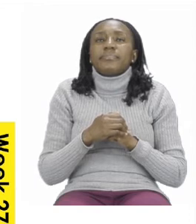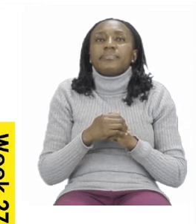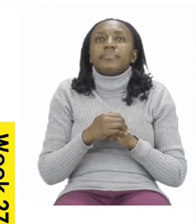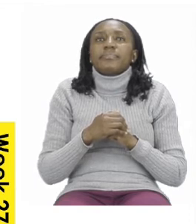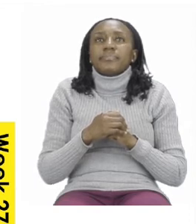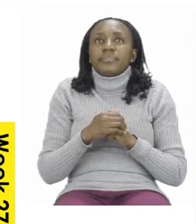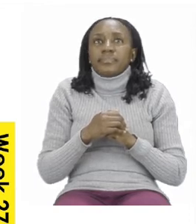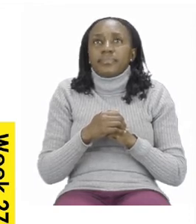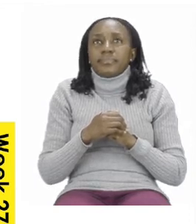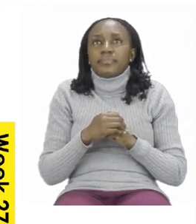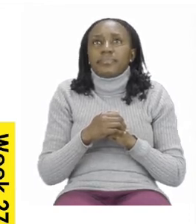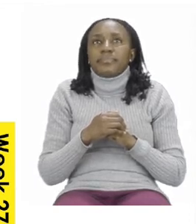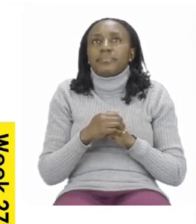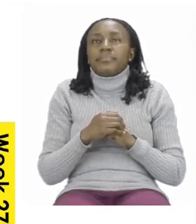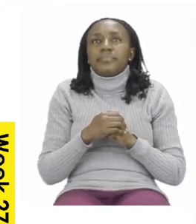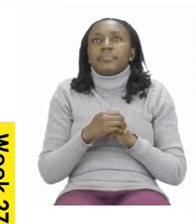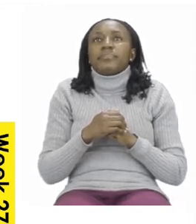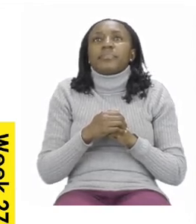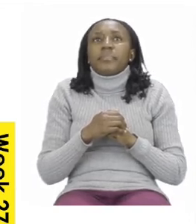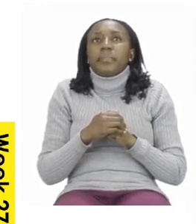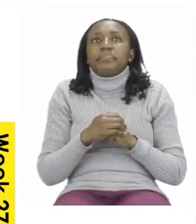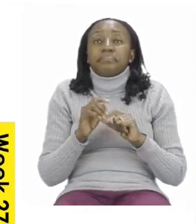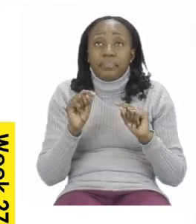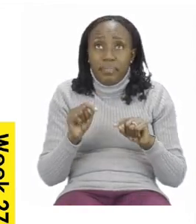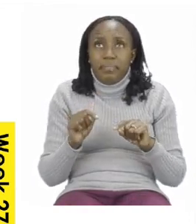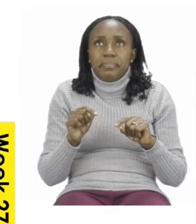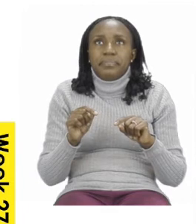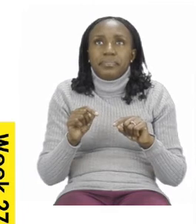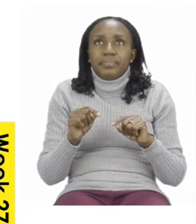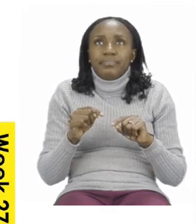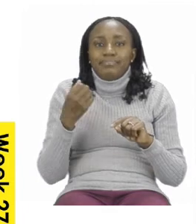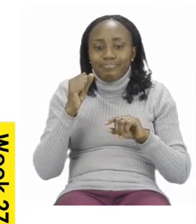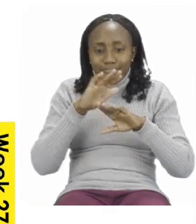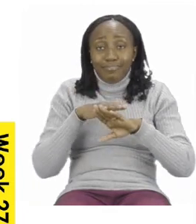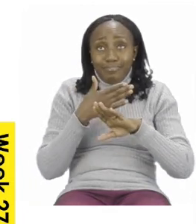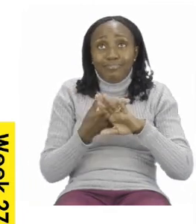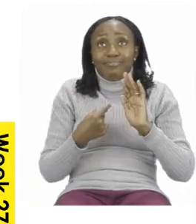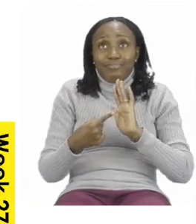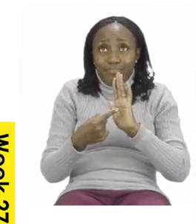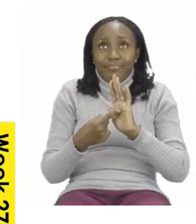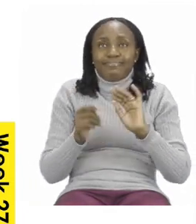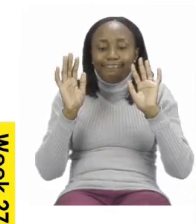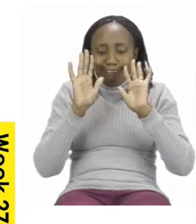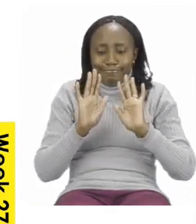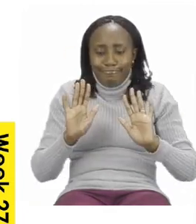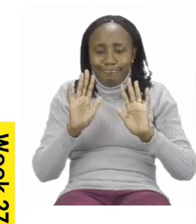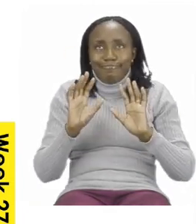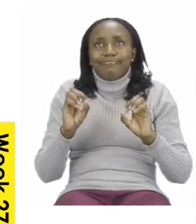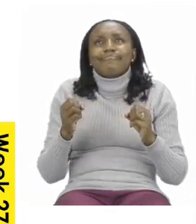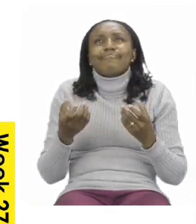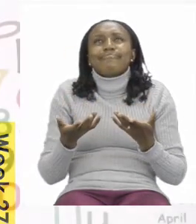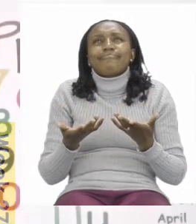water in. Right. Now, boys and girls, I have an example of the container on the board.